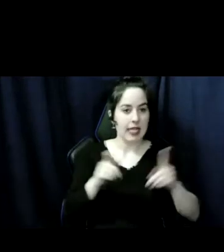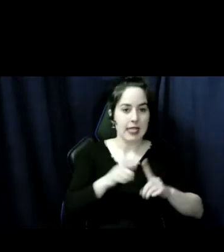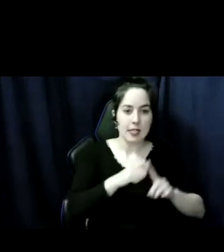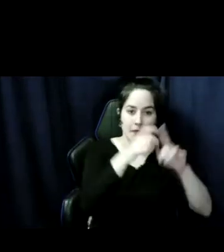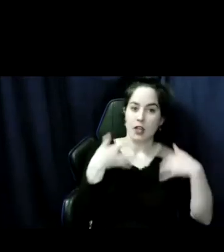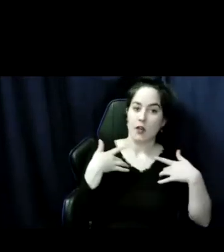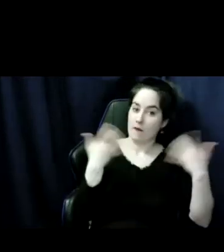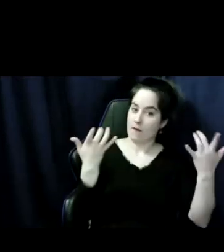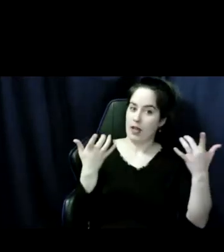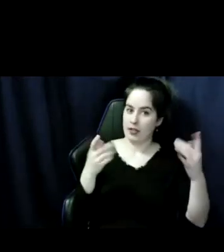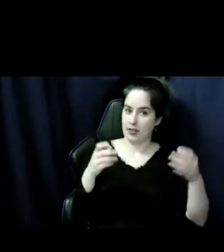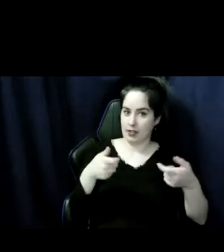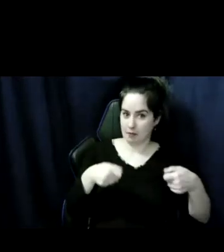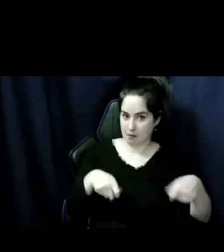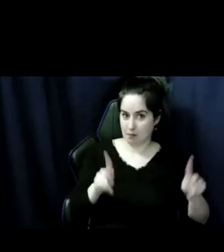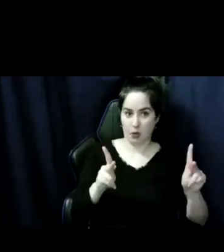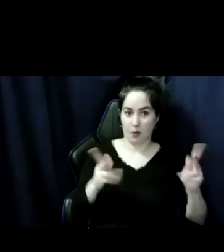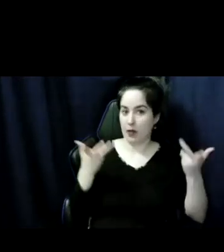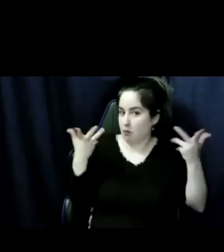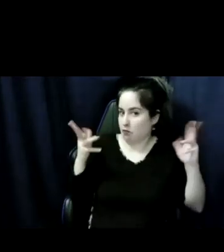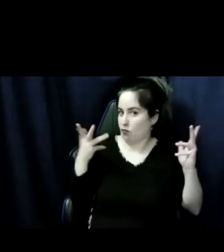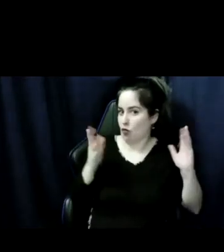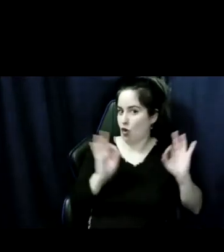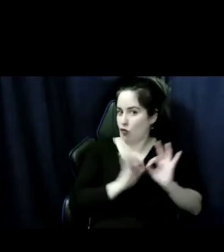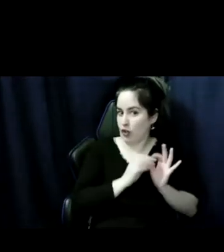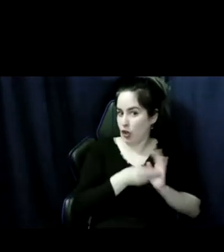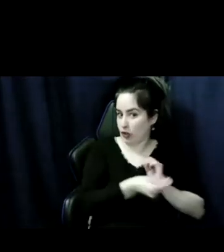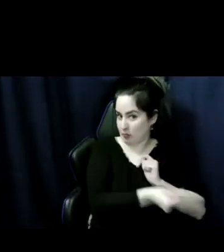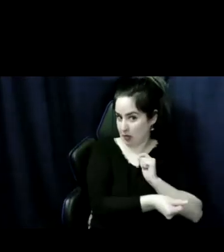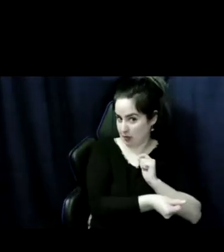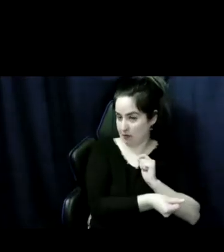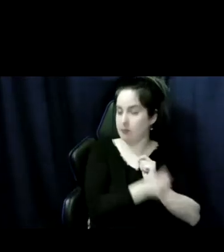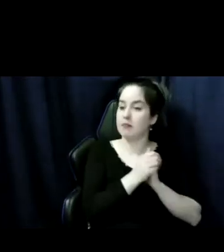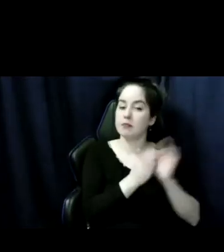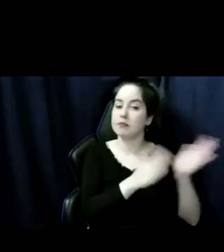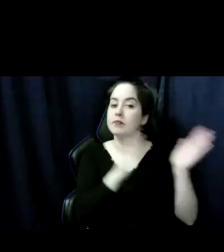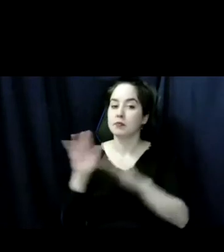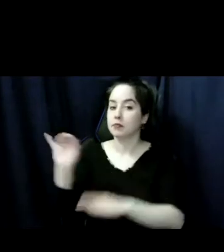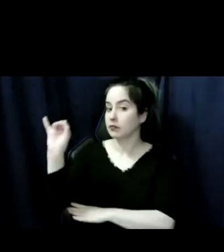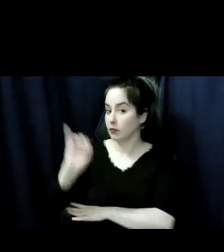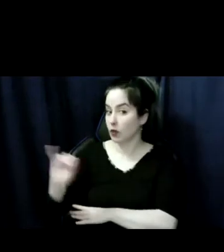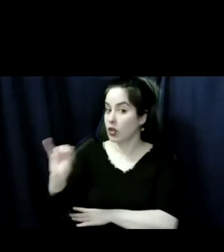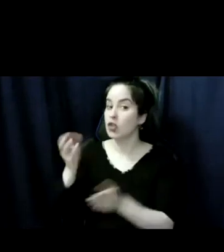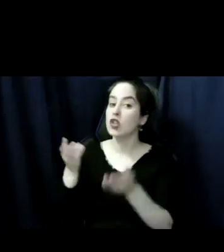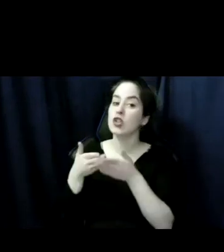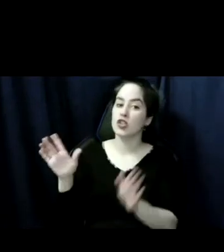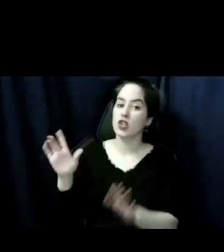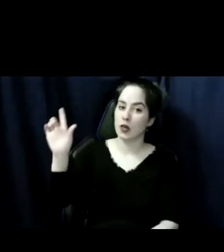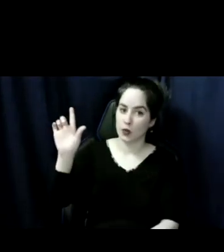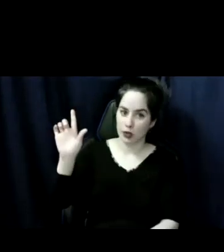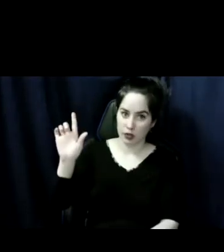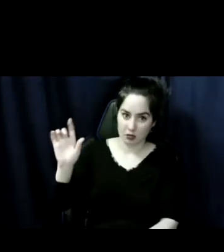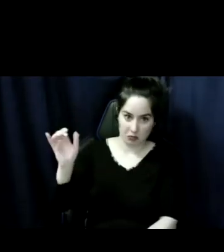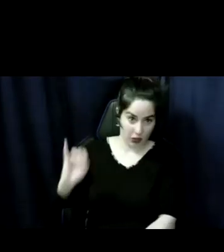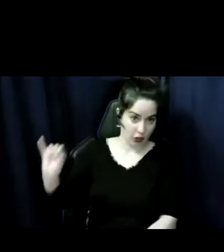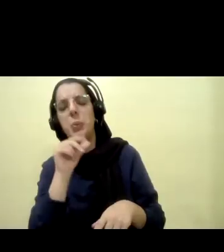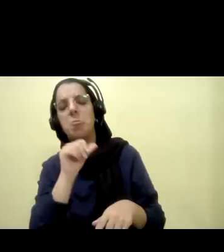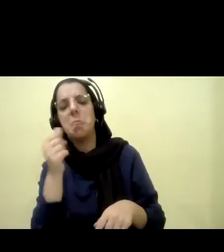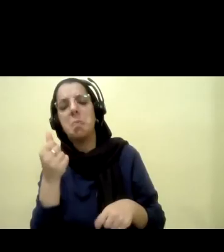covered. Oh. And then also the insurance, general liability insurance, is covered by Toronto Arts